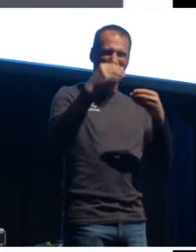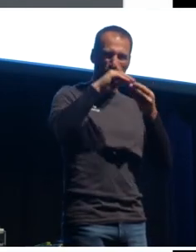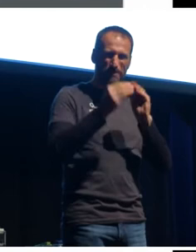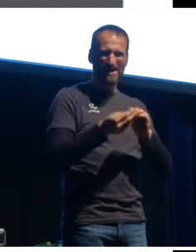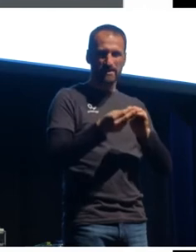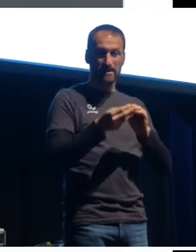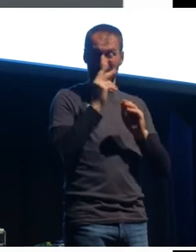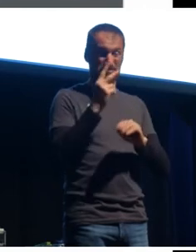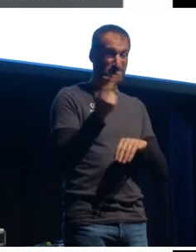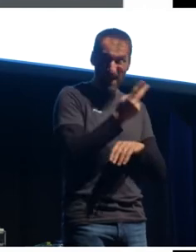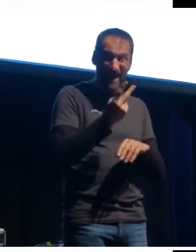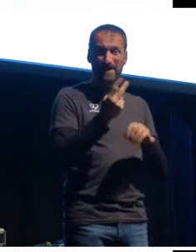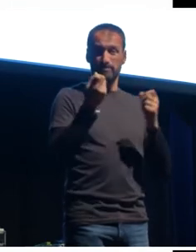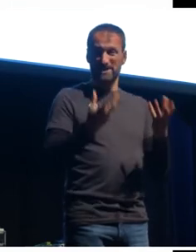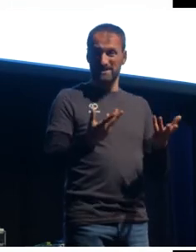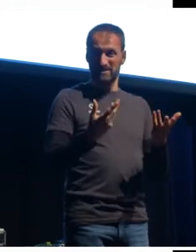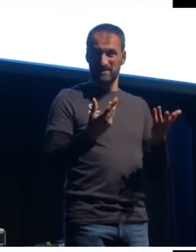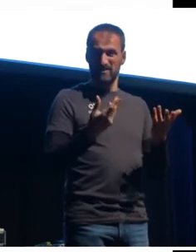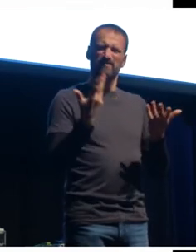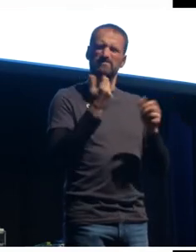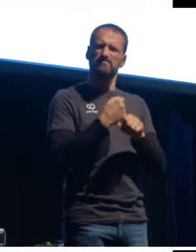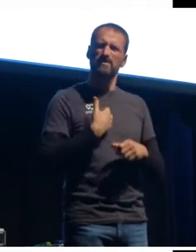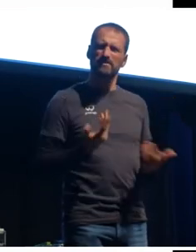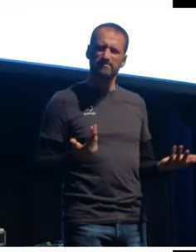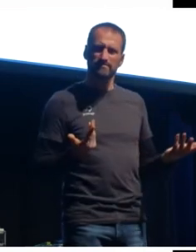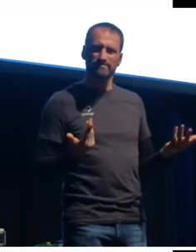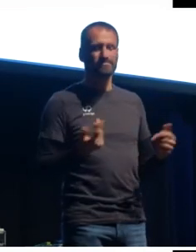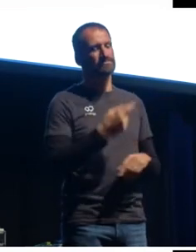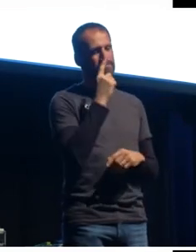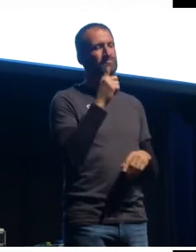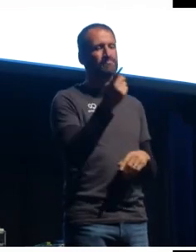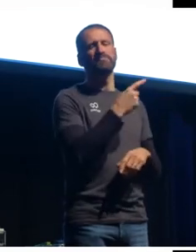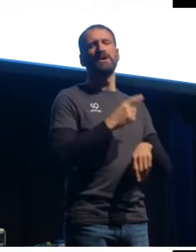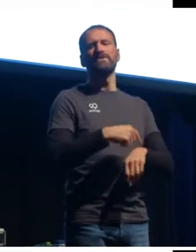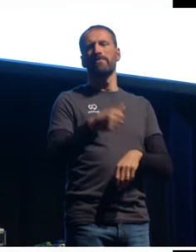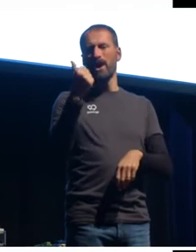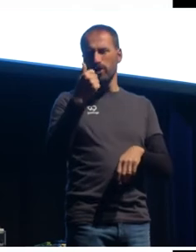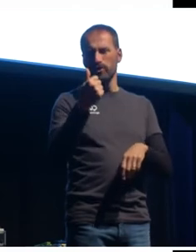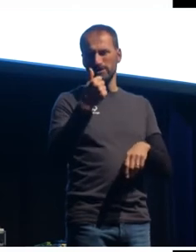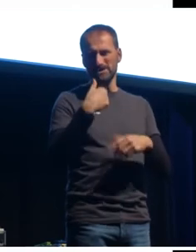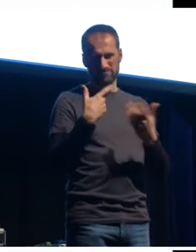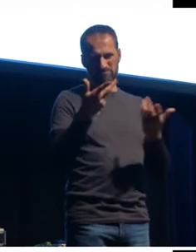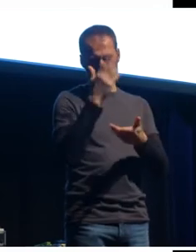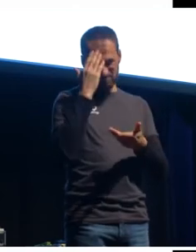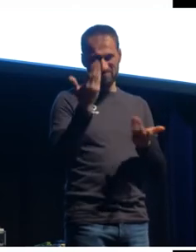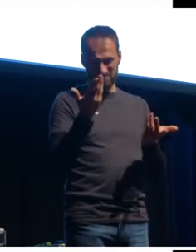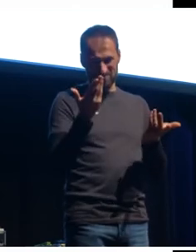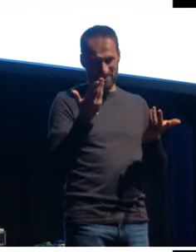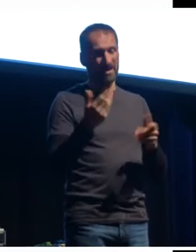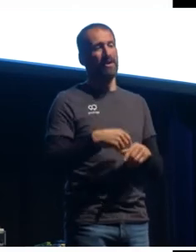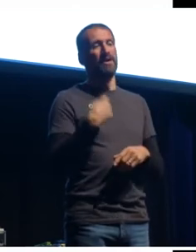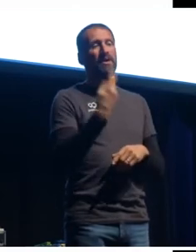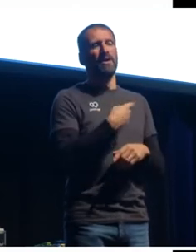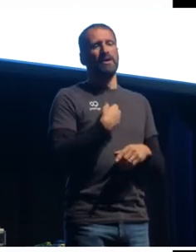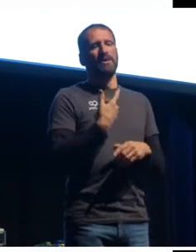happen at the same time, what do I do? So maybe one idea here would be to use timeouts and retries. Maybe I can combine those two